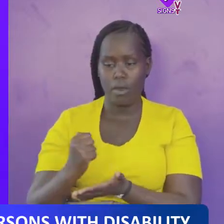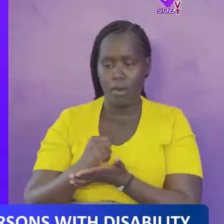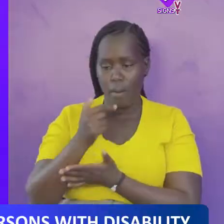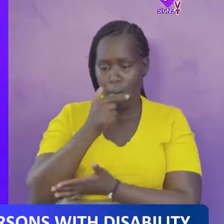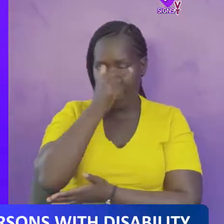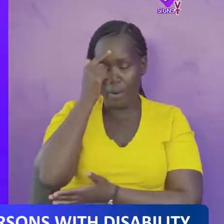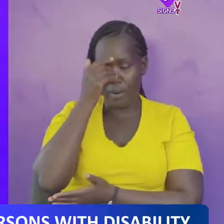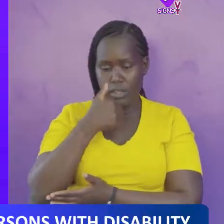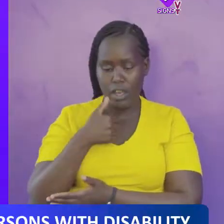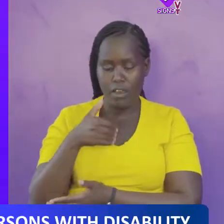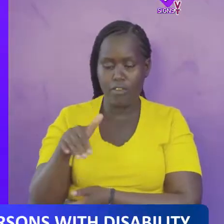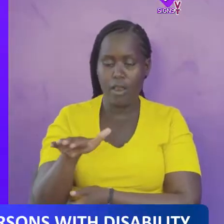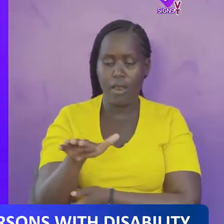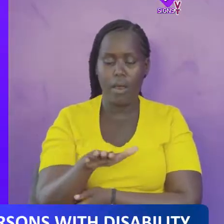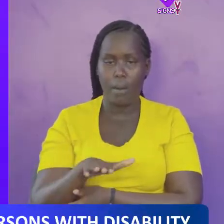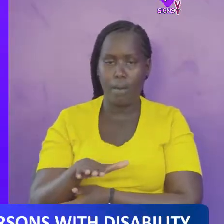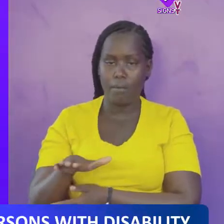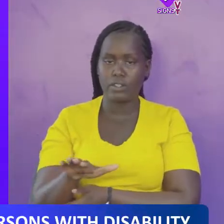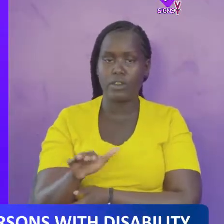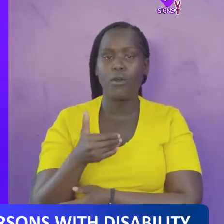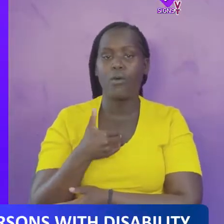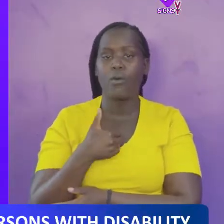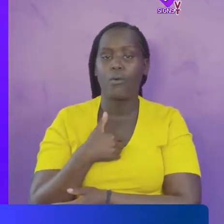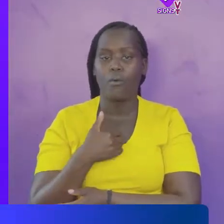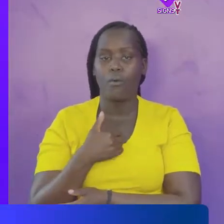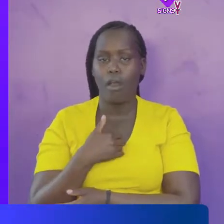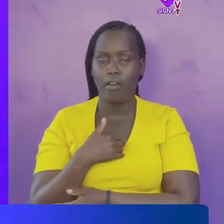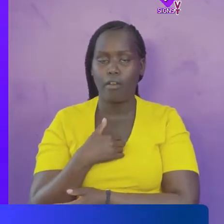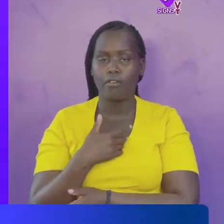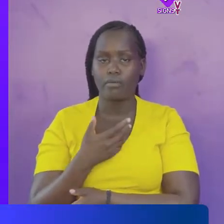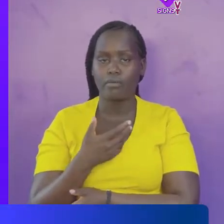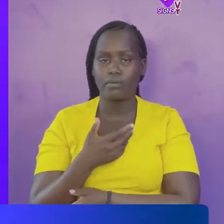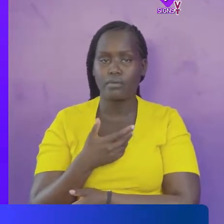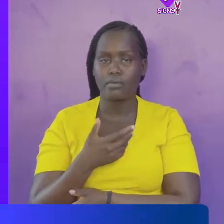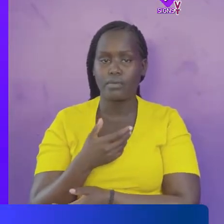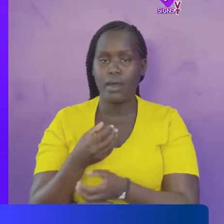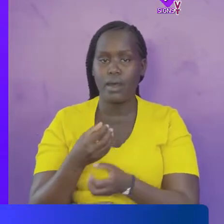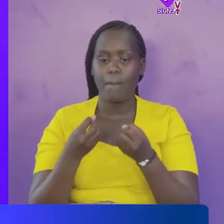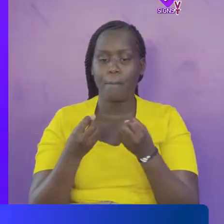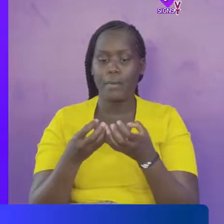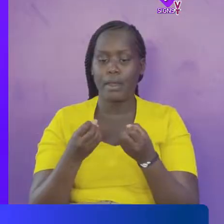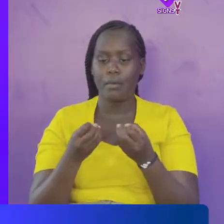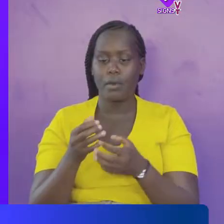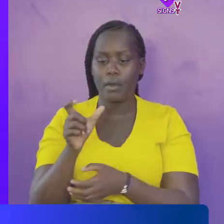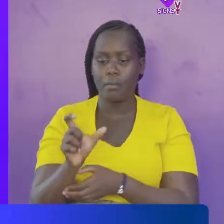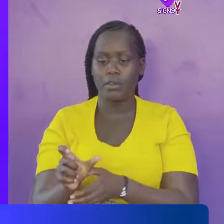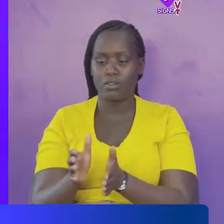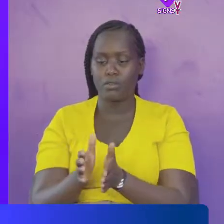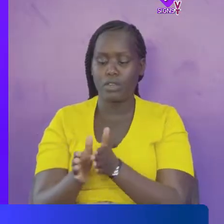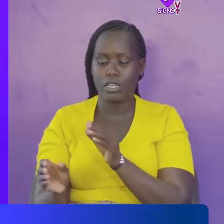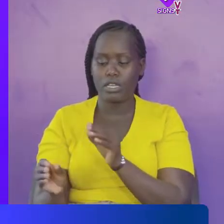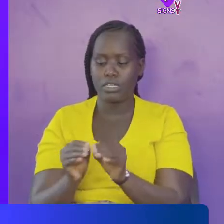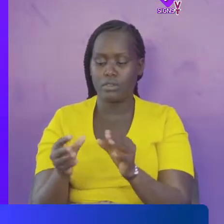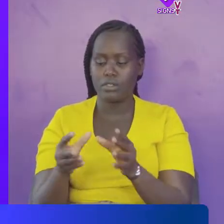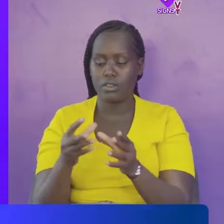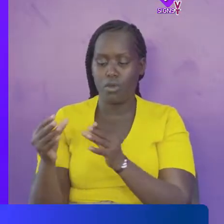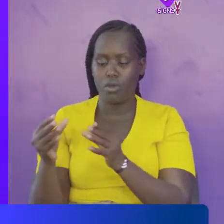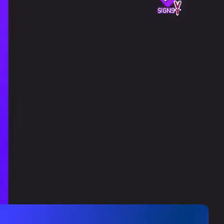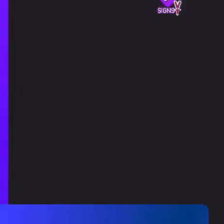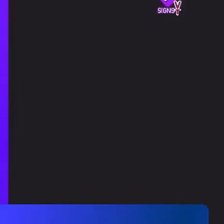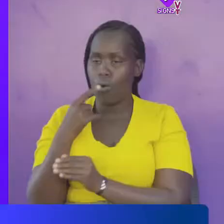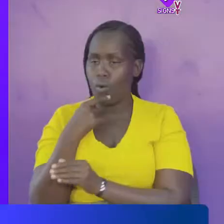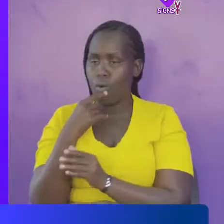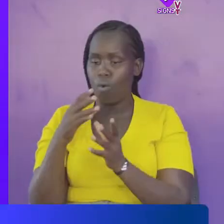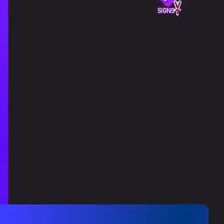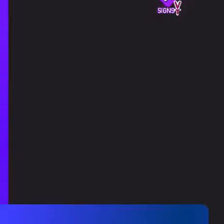places. We have many persons with disabilities who have gone to school.